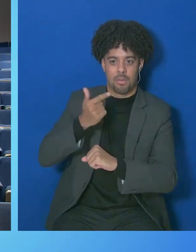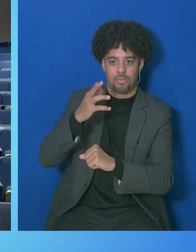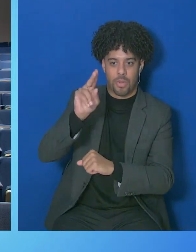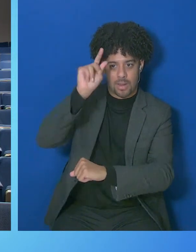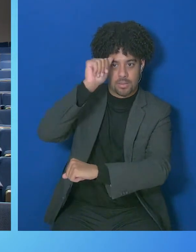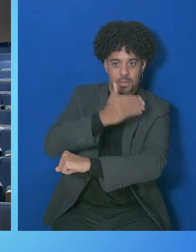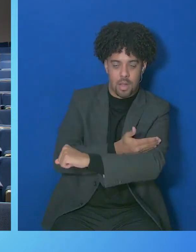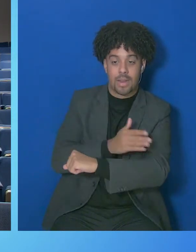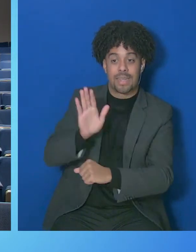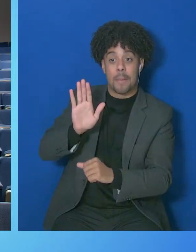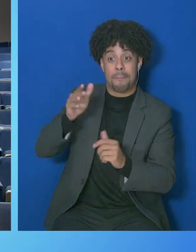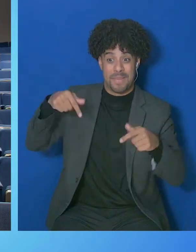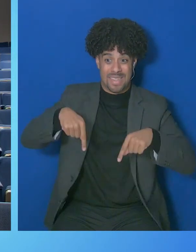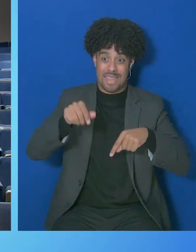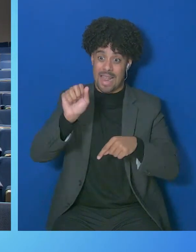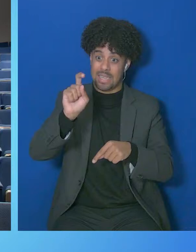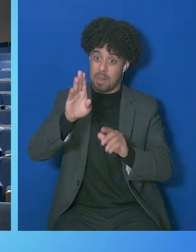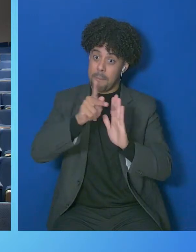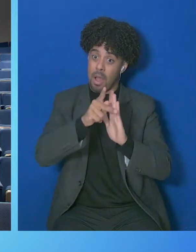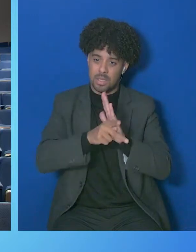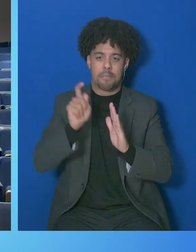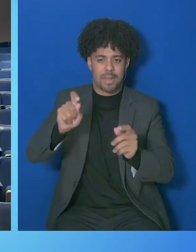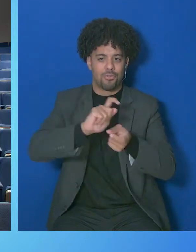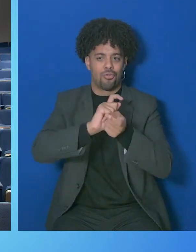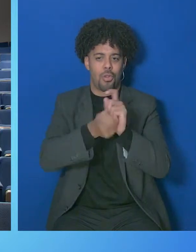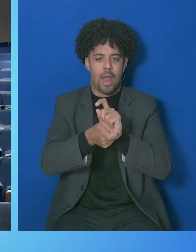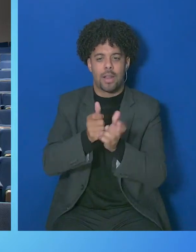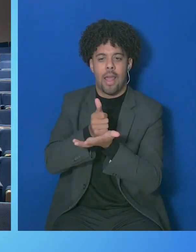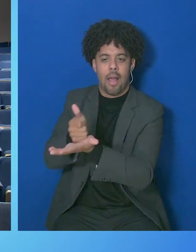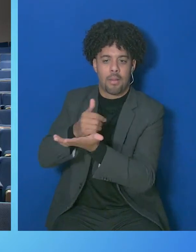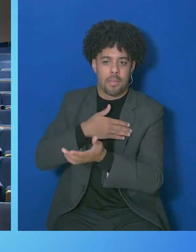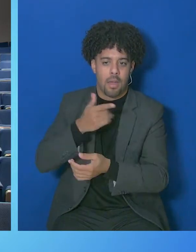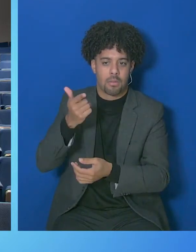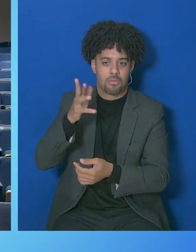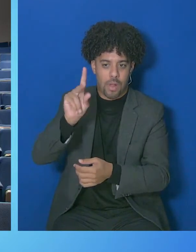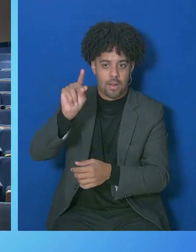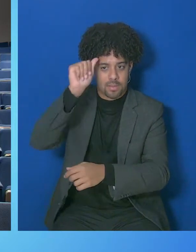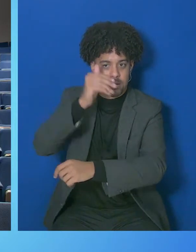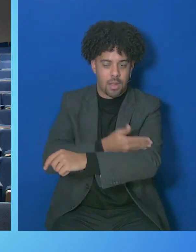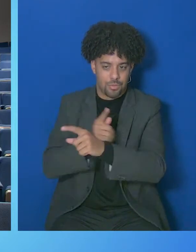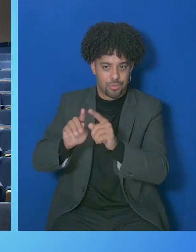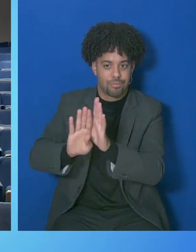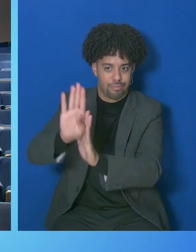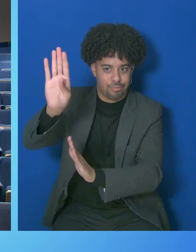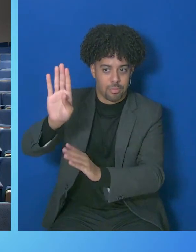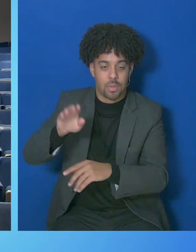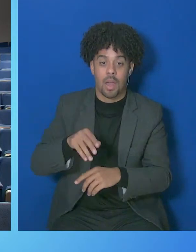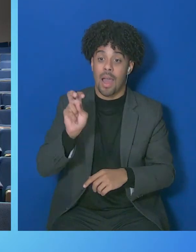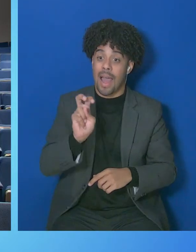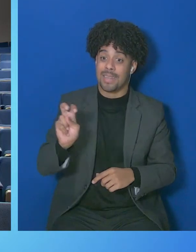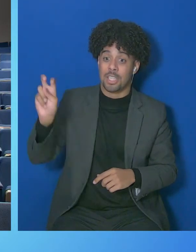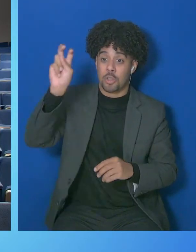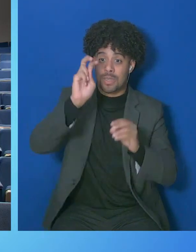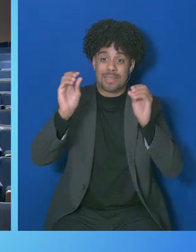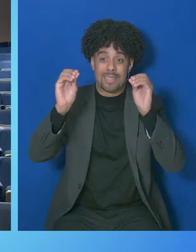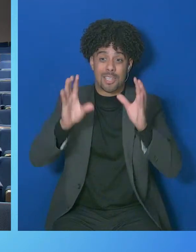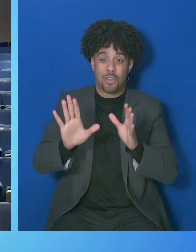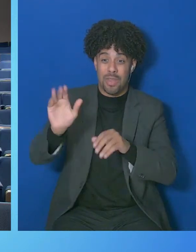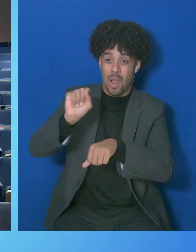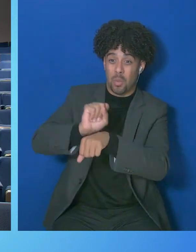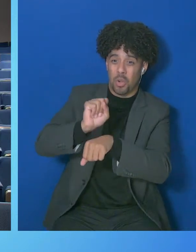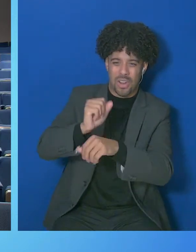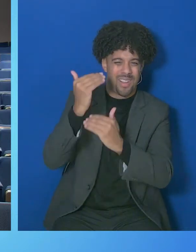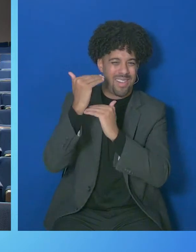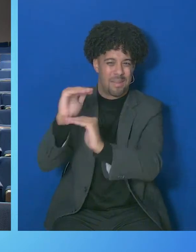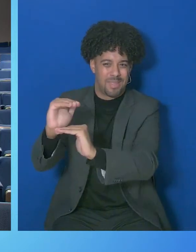my grandson can grow. An itinerant teacher of the deaf can do so much because he needs